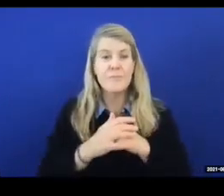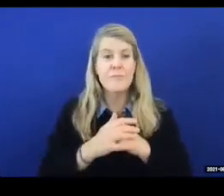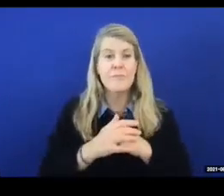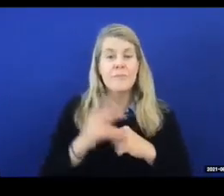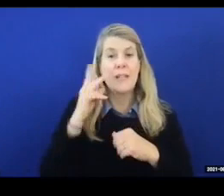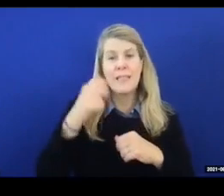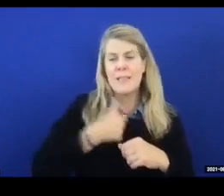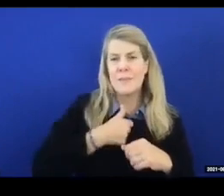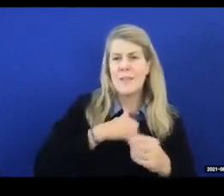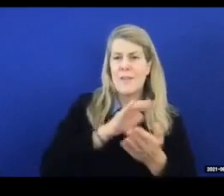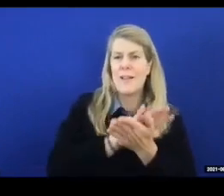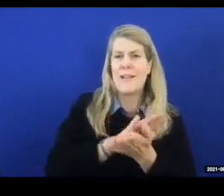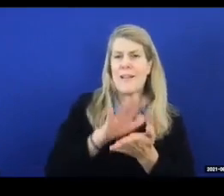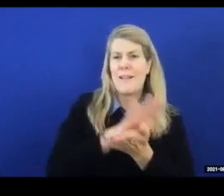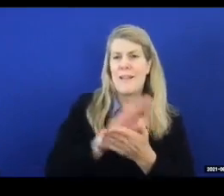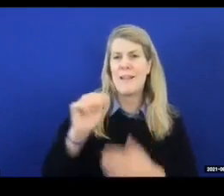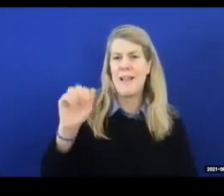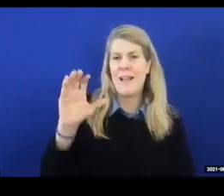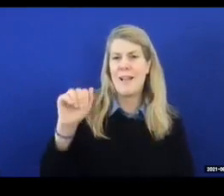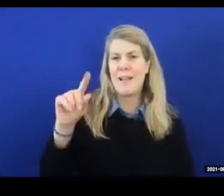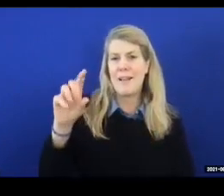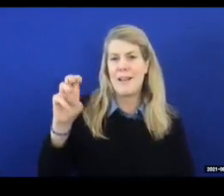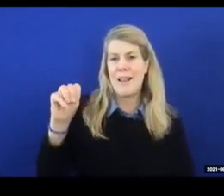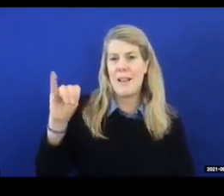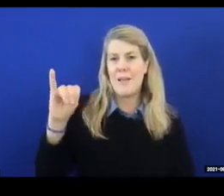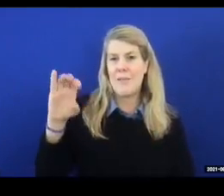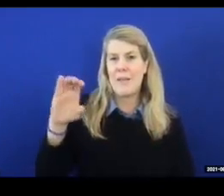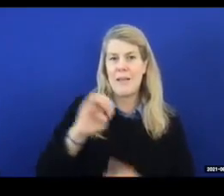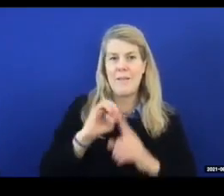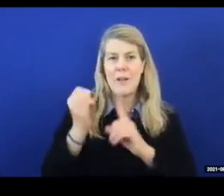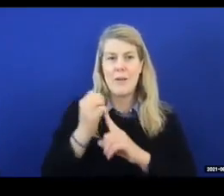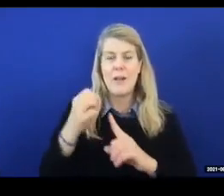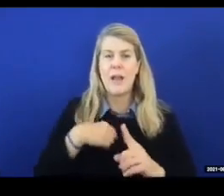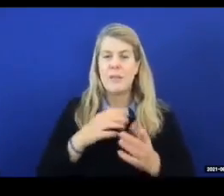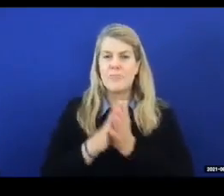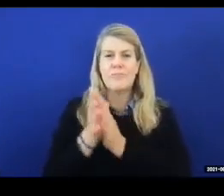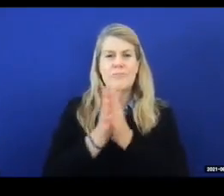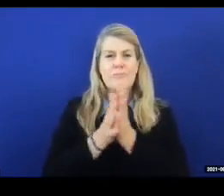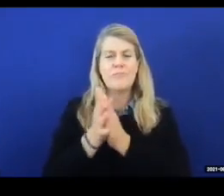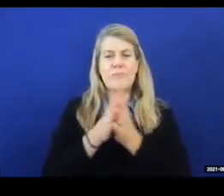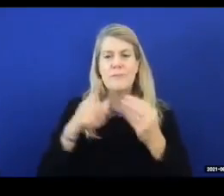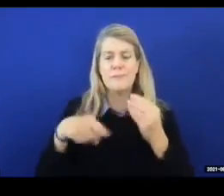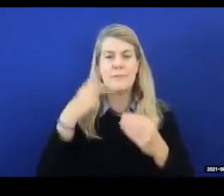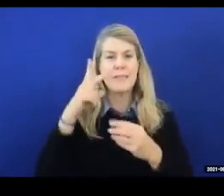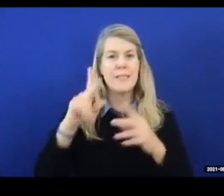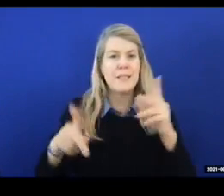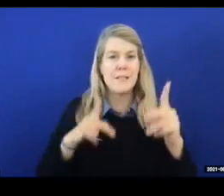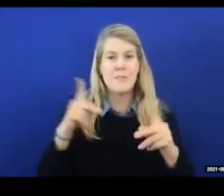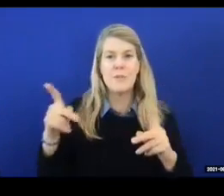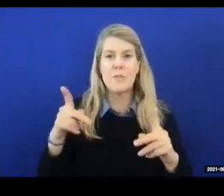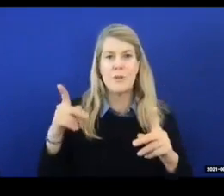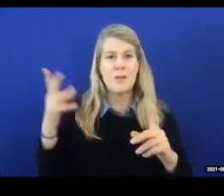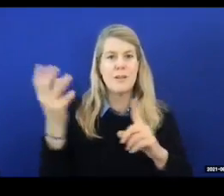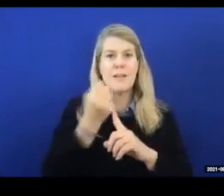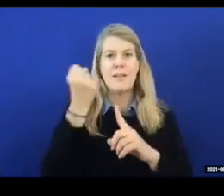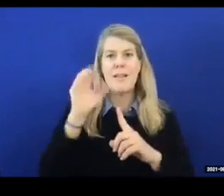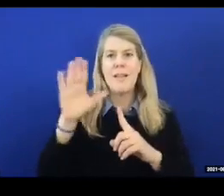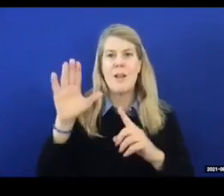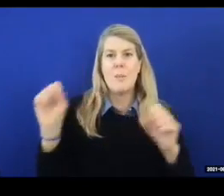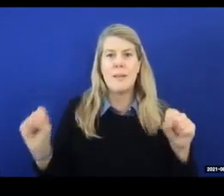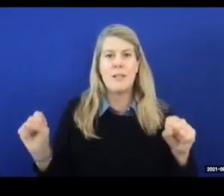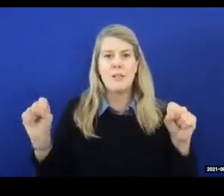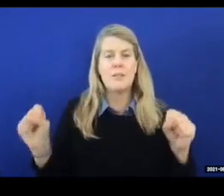I see myself in an academic environment for the long haul. I'm passionate about seeing people reach their